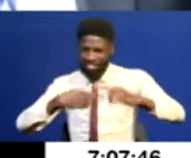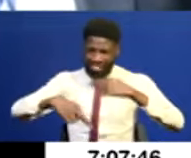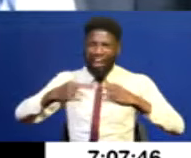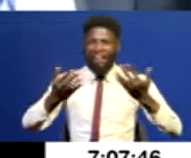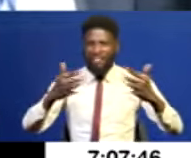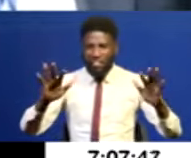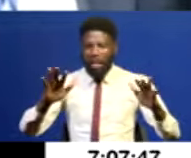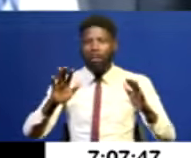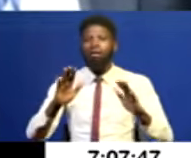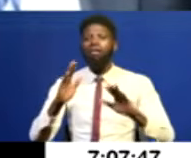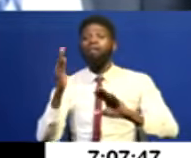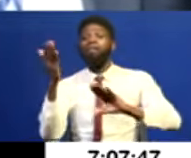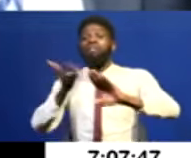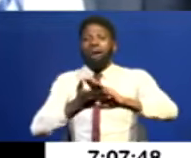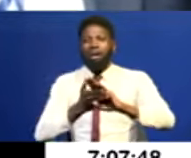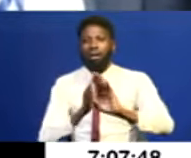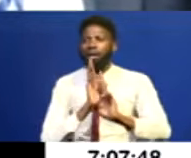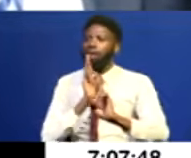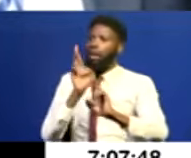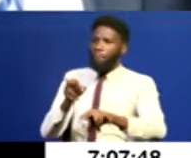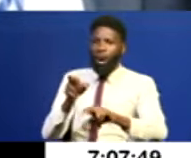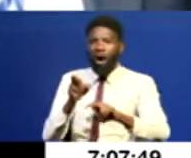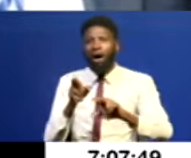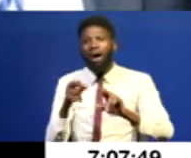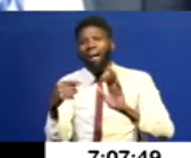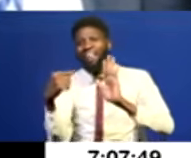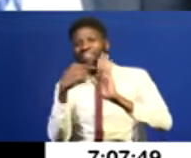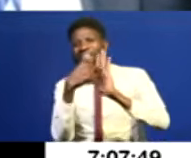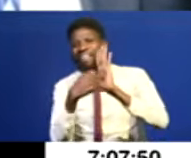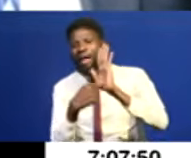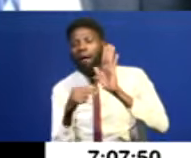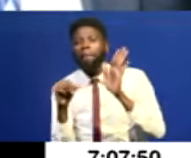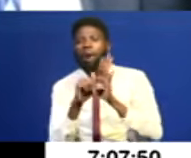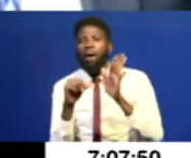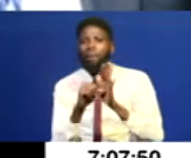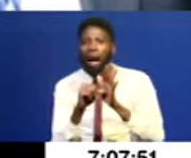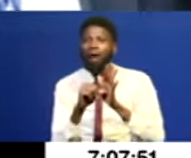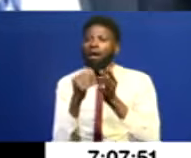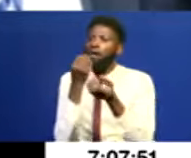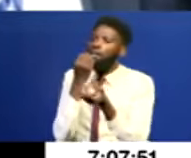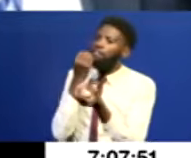were raised with the contractor and the contractor